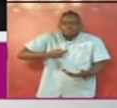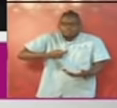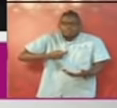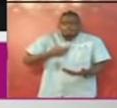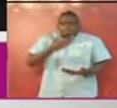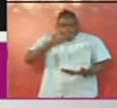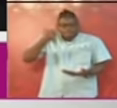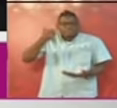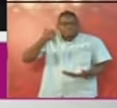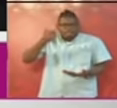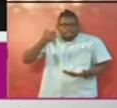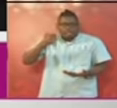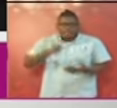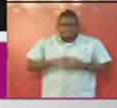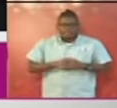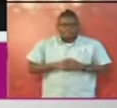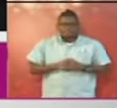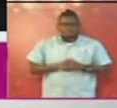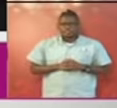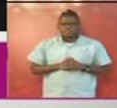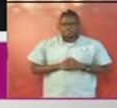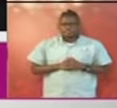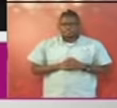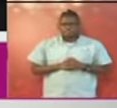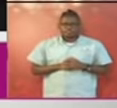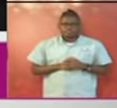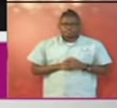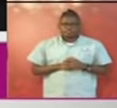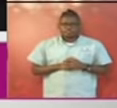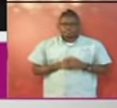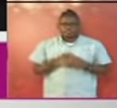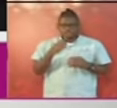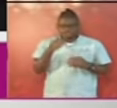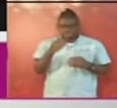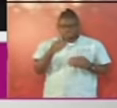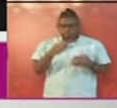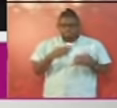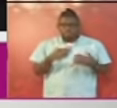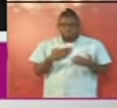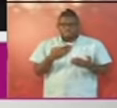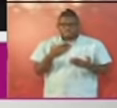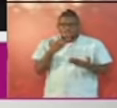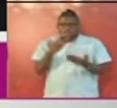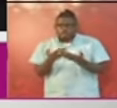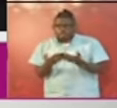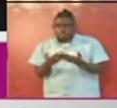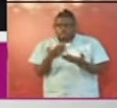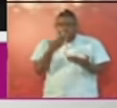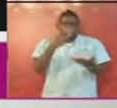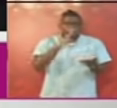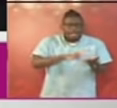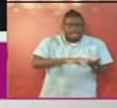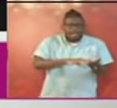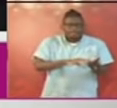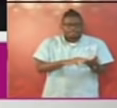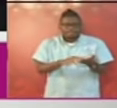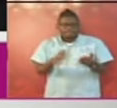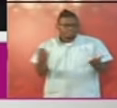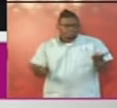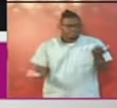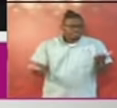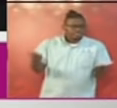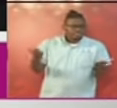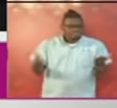when we're speaking about a lipid profile, it breaks down a good and bad type of fat. The good type levels more than 40 in men and more